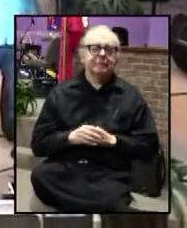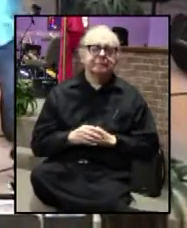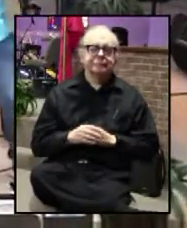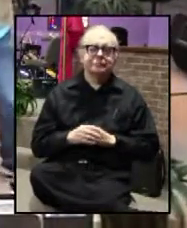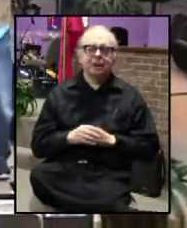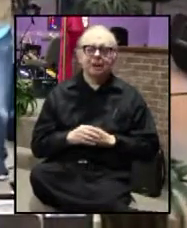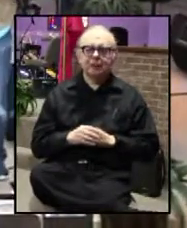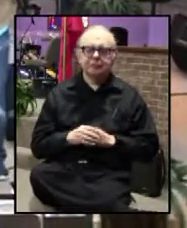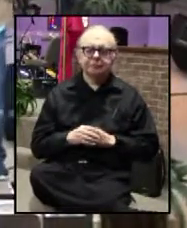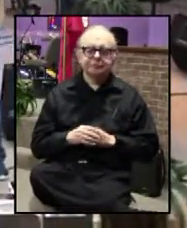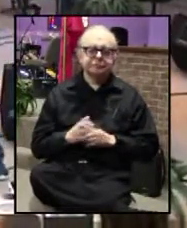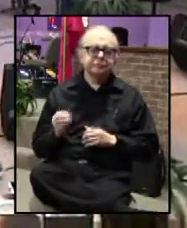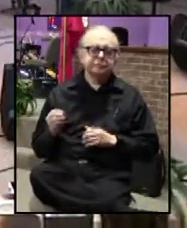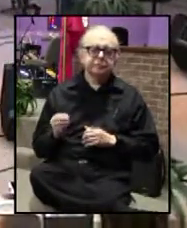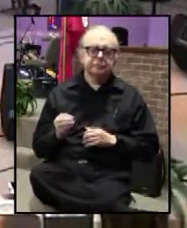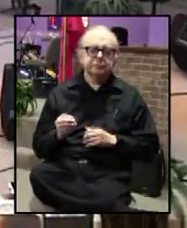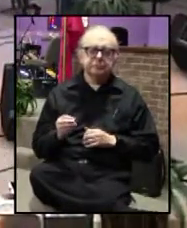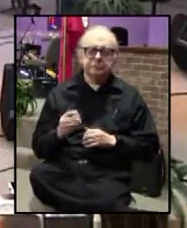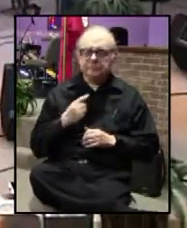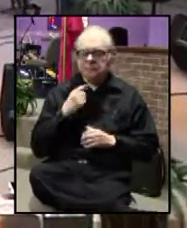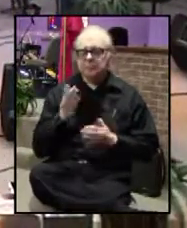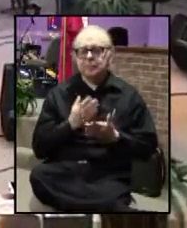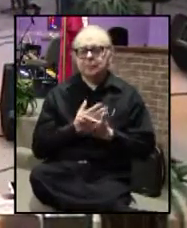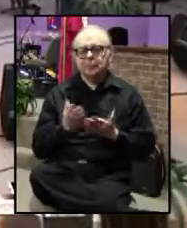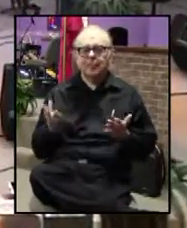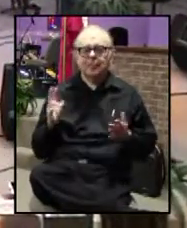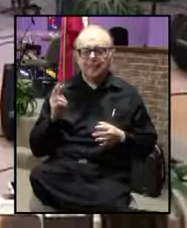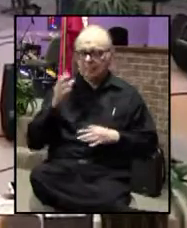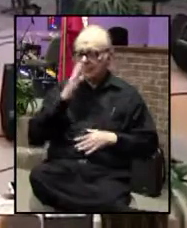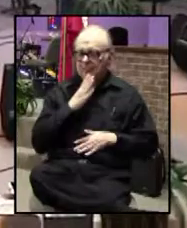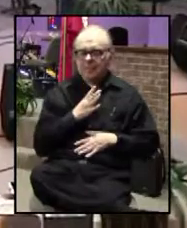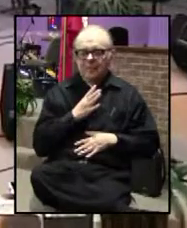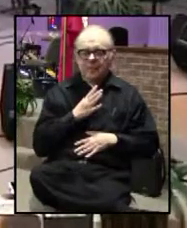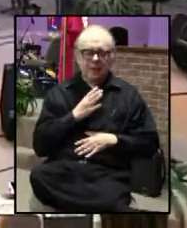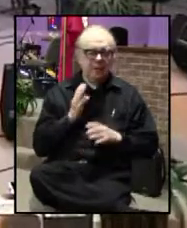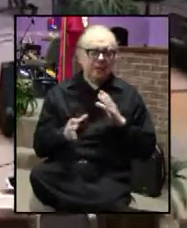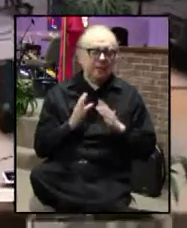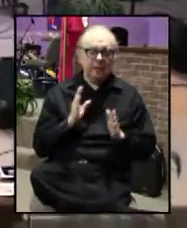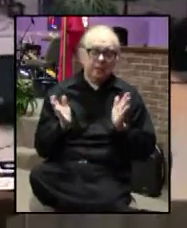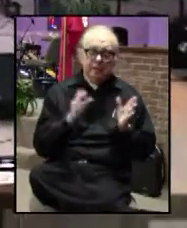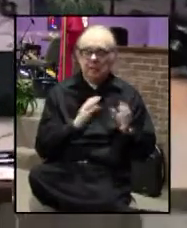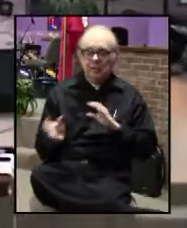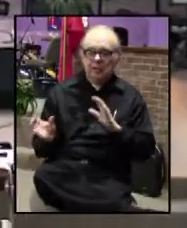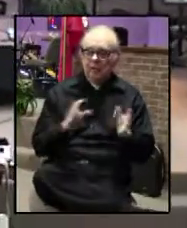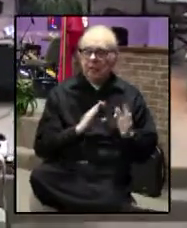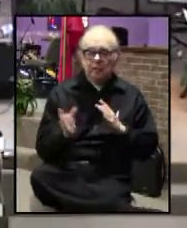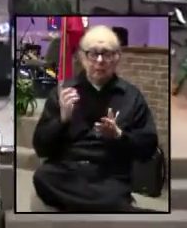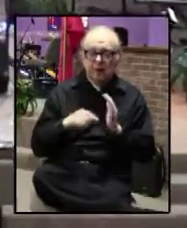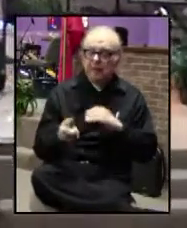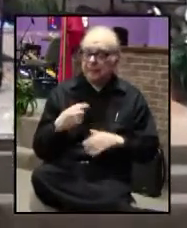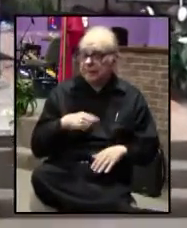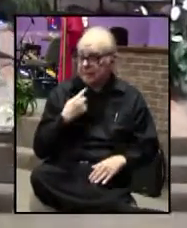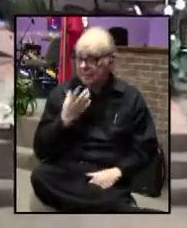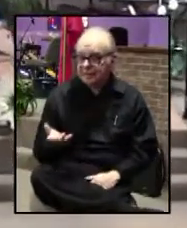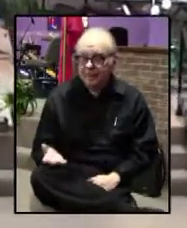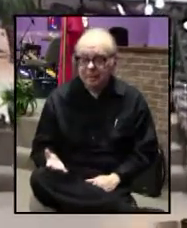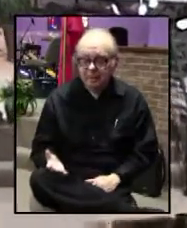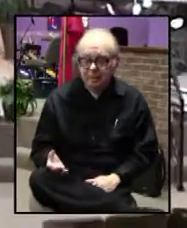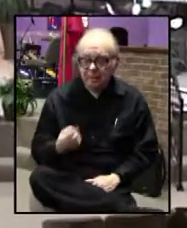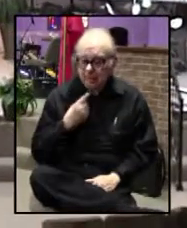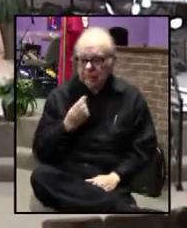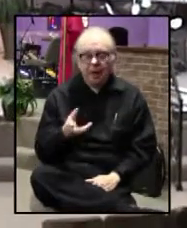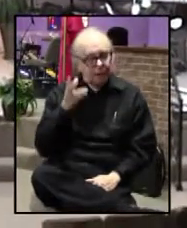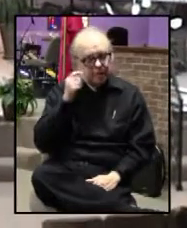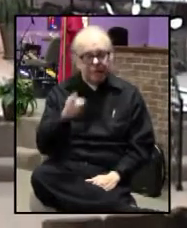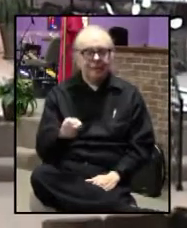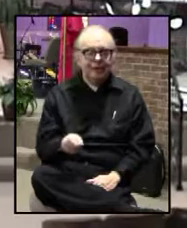and I had said something, and two ladies were conversing back and forth about what I had just said, and I said, "I